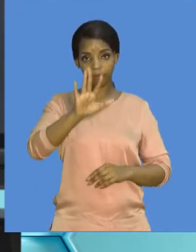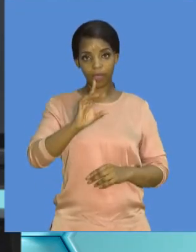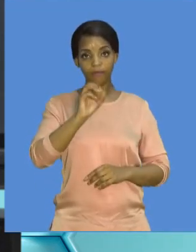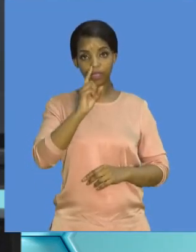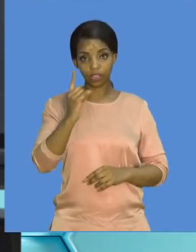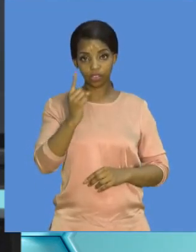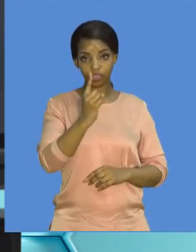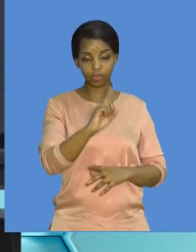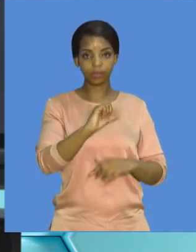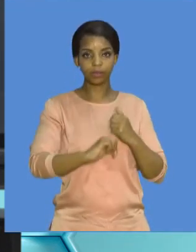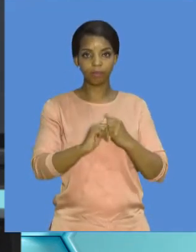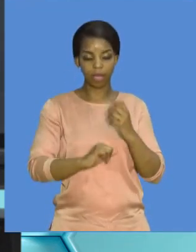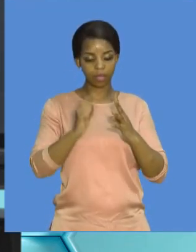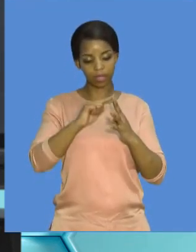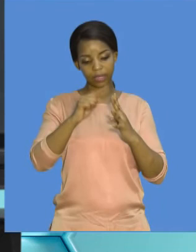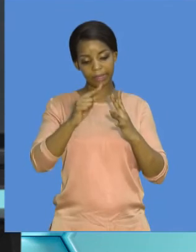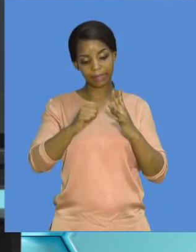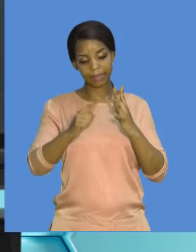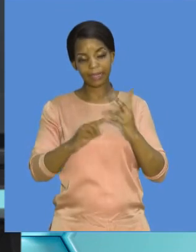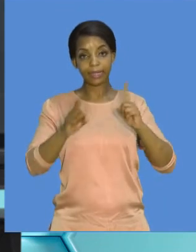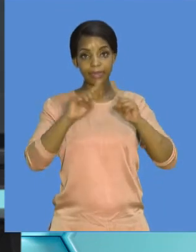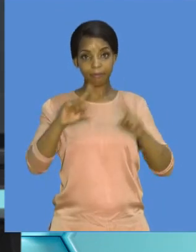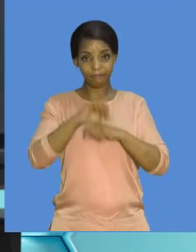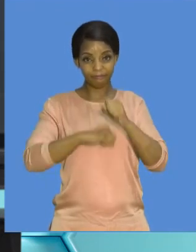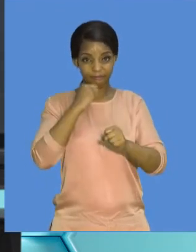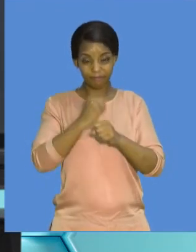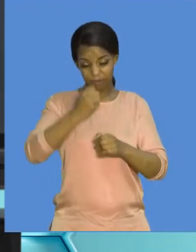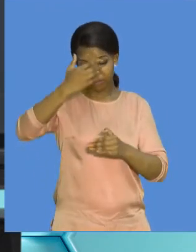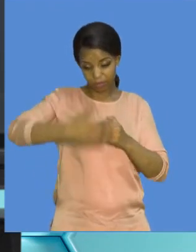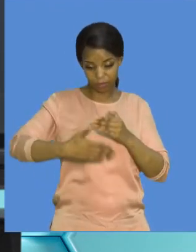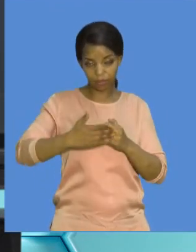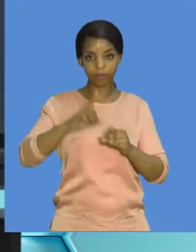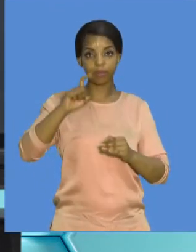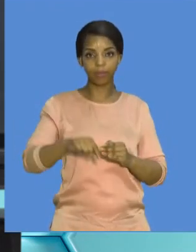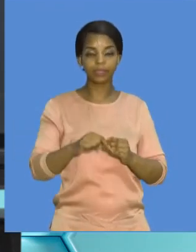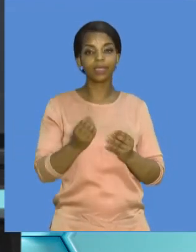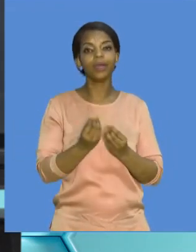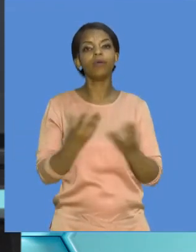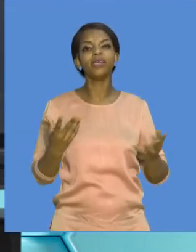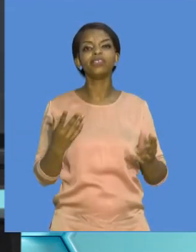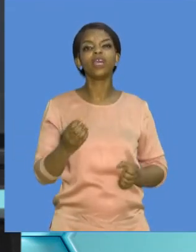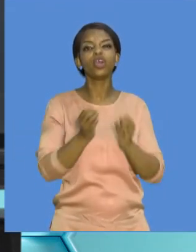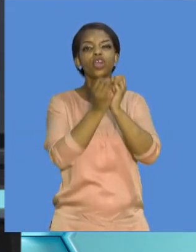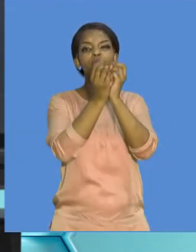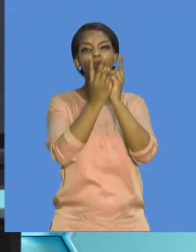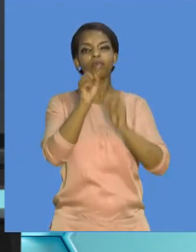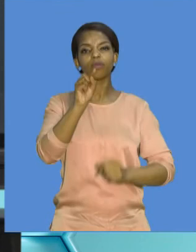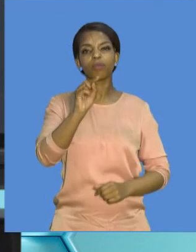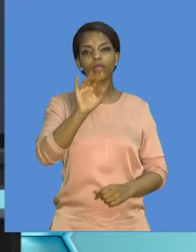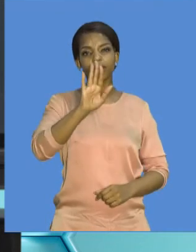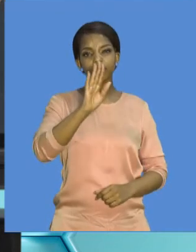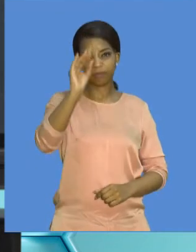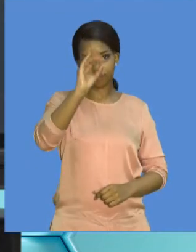their investment. But at the end of the year, it must all amount to 12.5. I will always